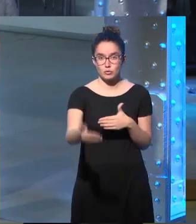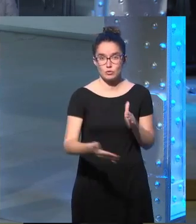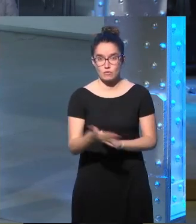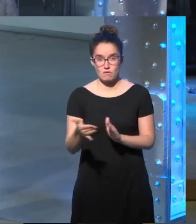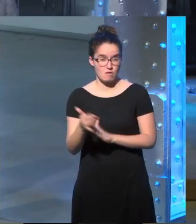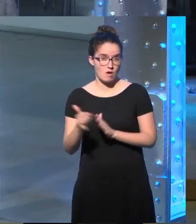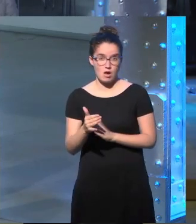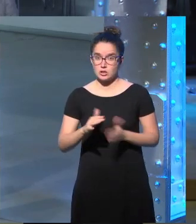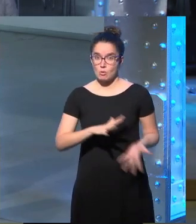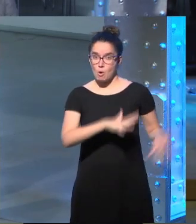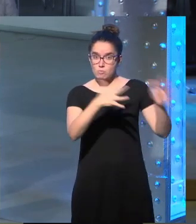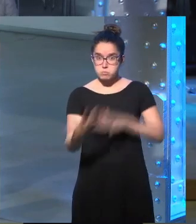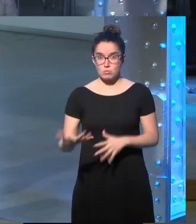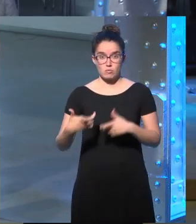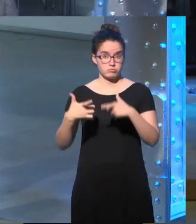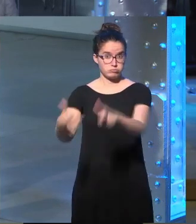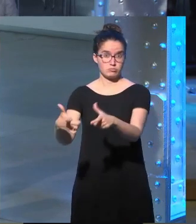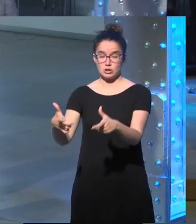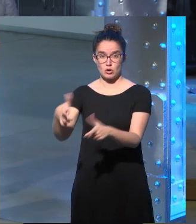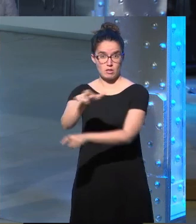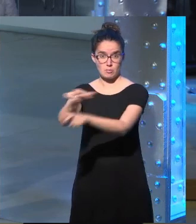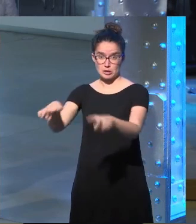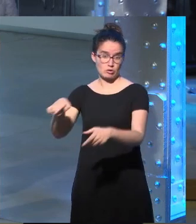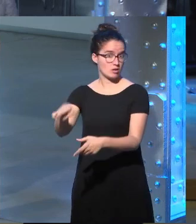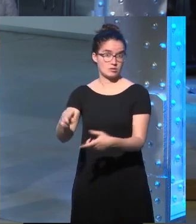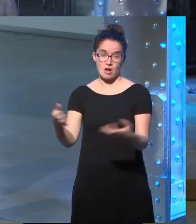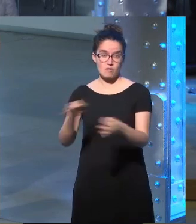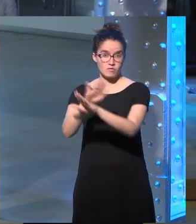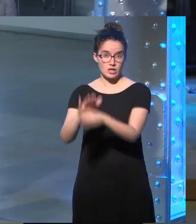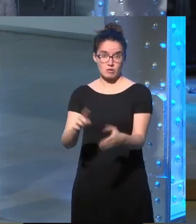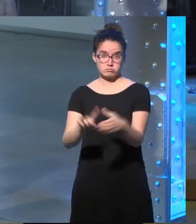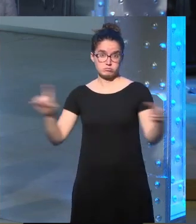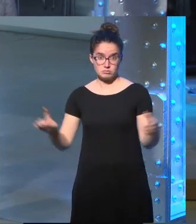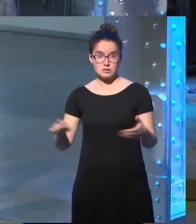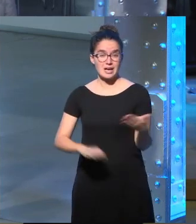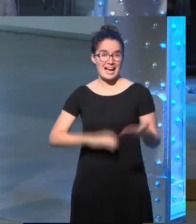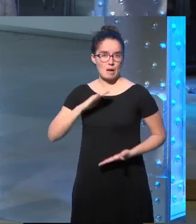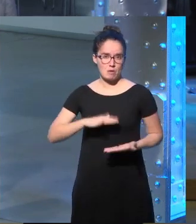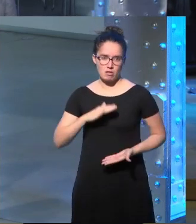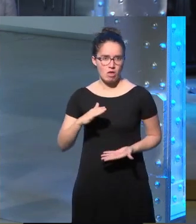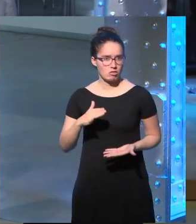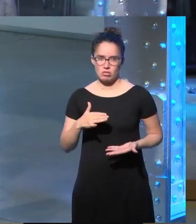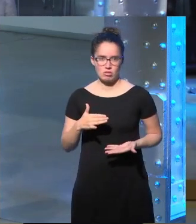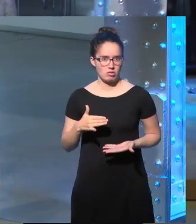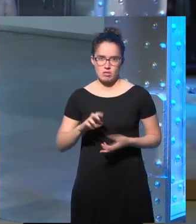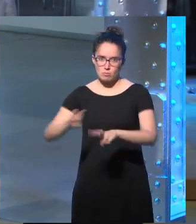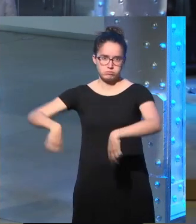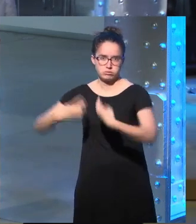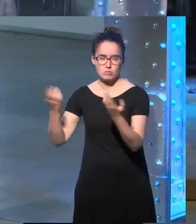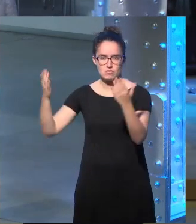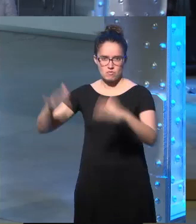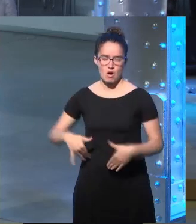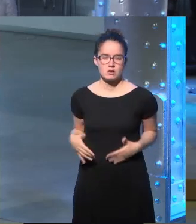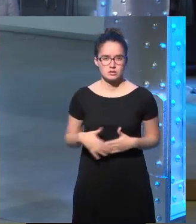feel integrated. But the change is going to be so fast that there's going to be a group of people that won't have the capacity